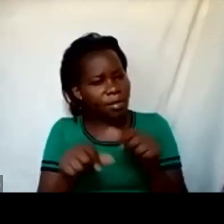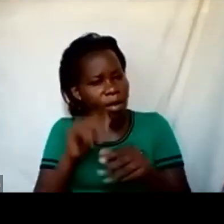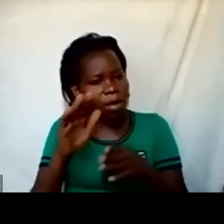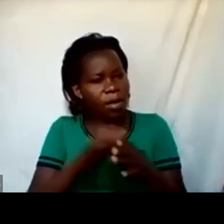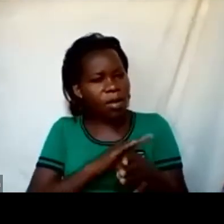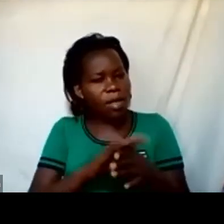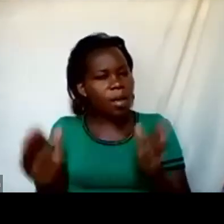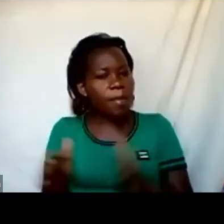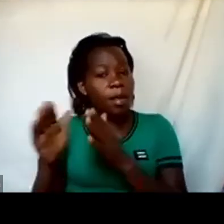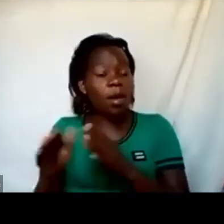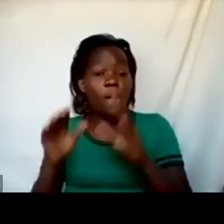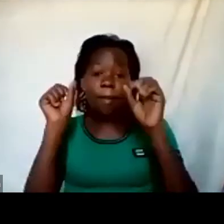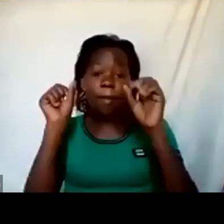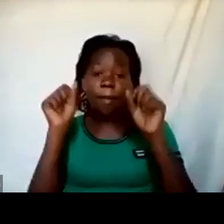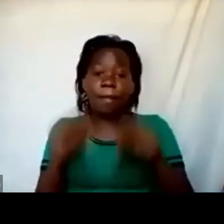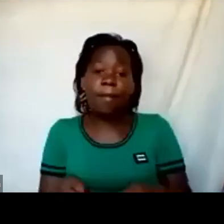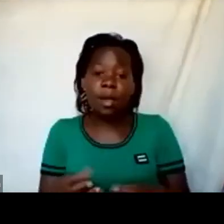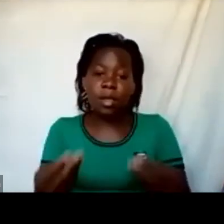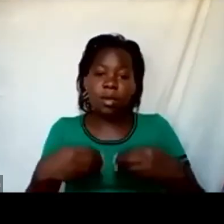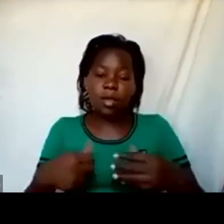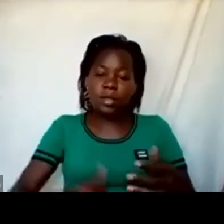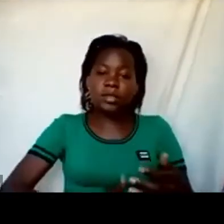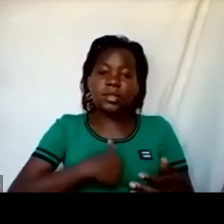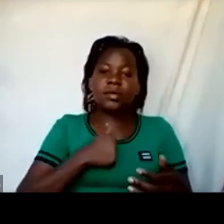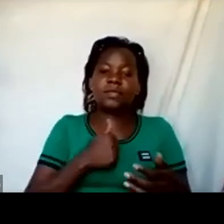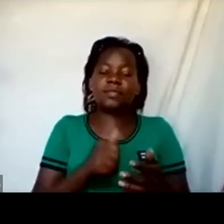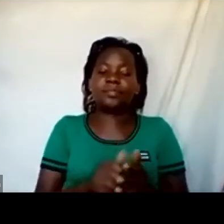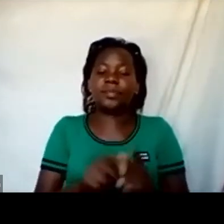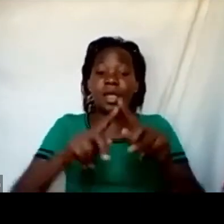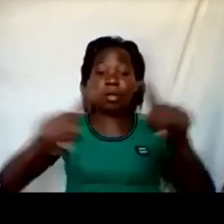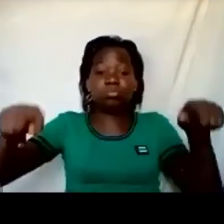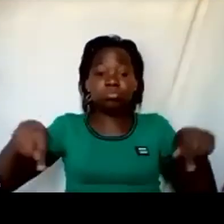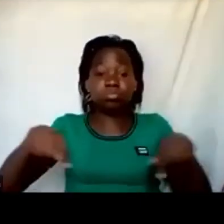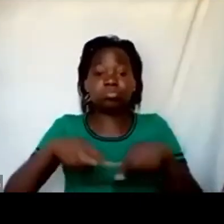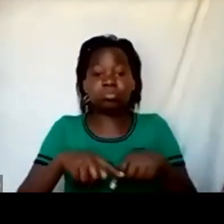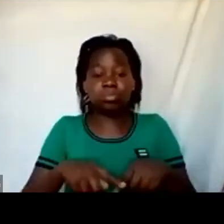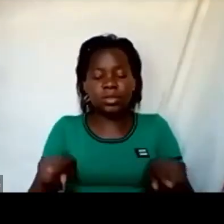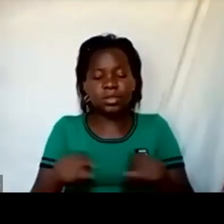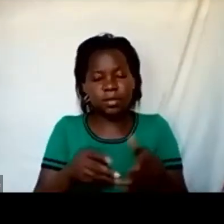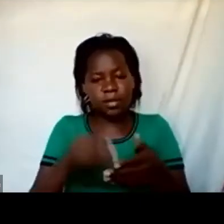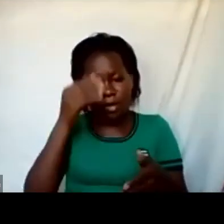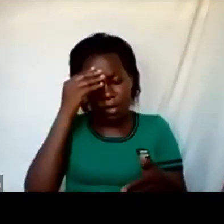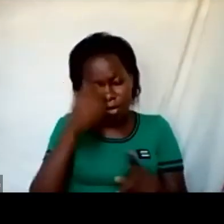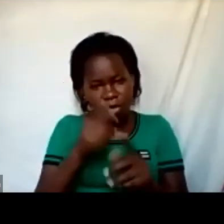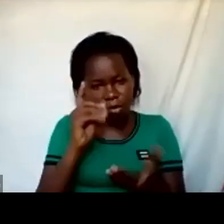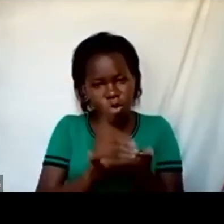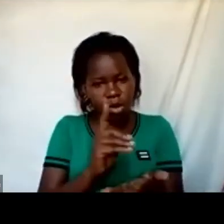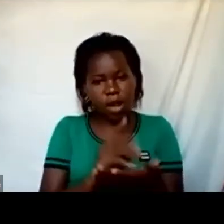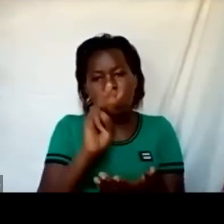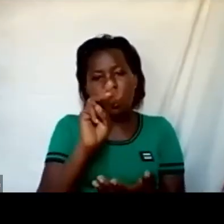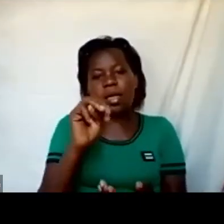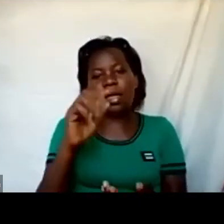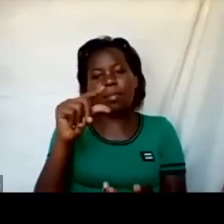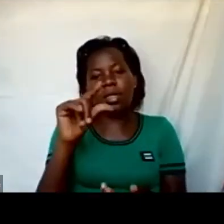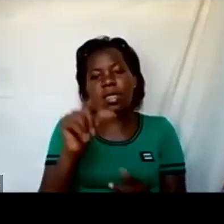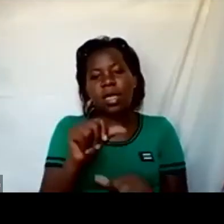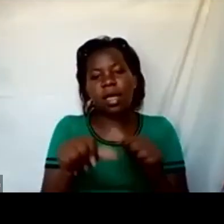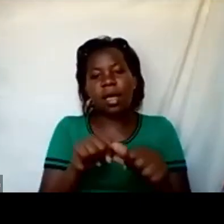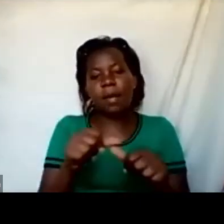we need to give ourselves that space. I think I've also learned from Dr. Maggie Chigozi about the patience